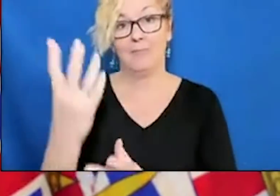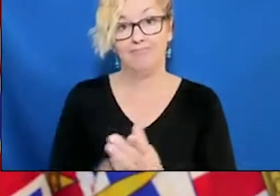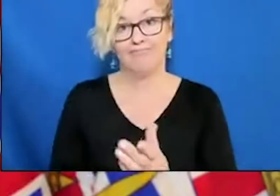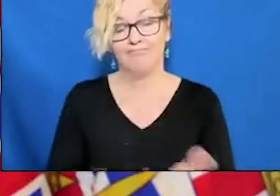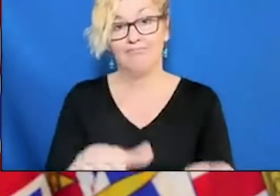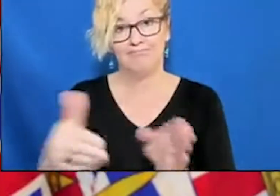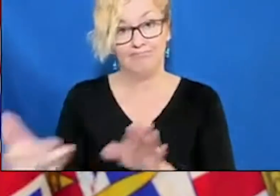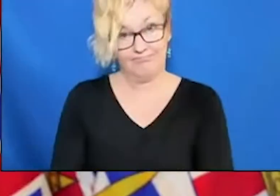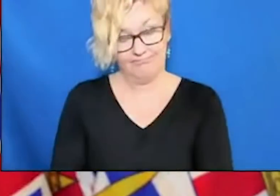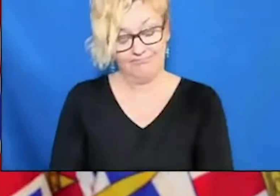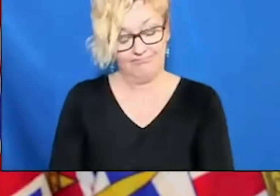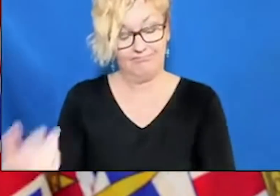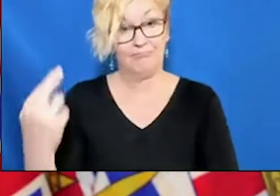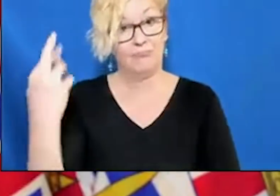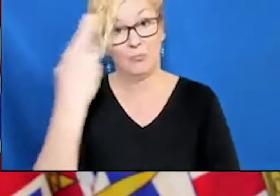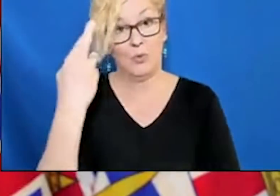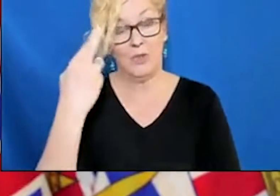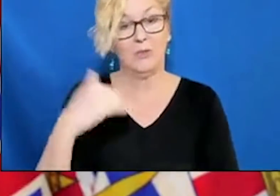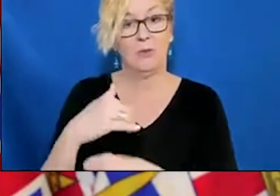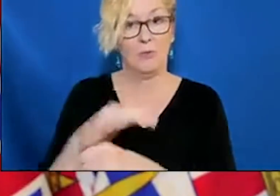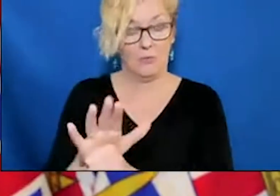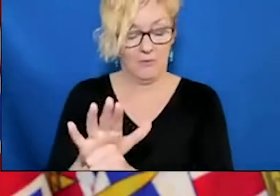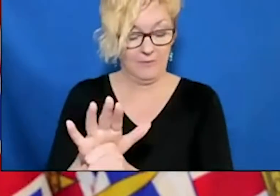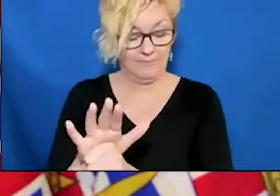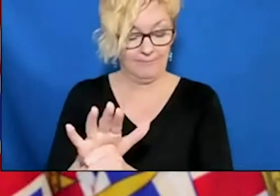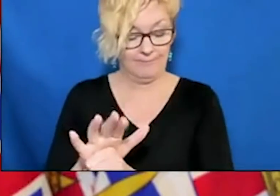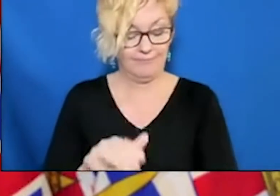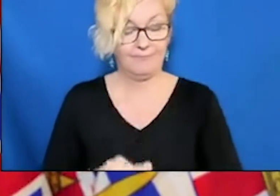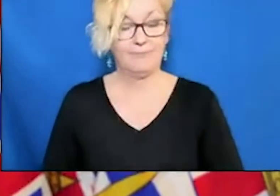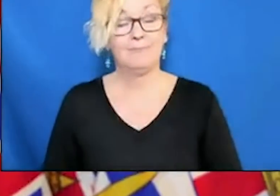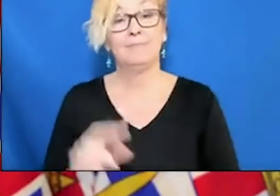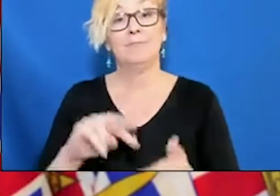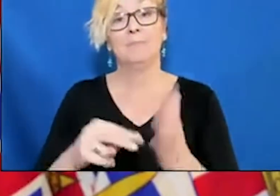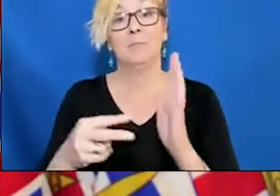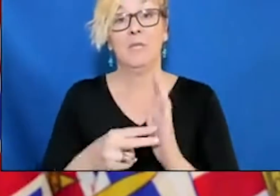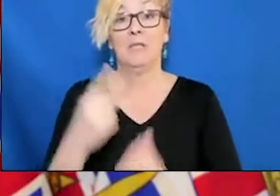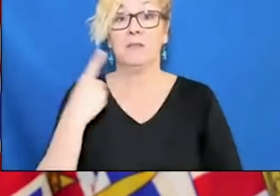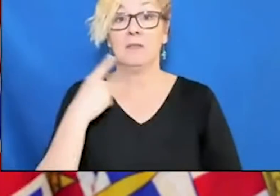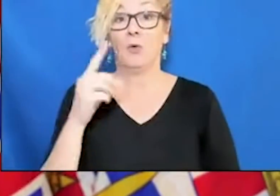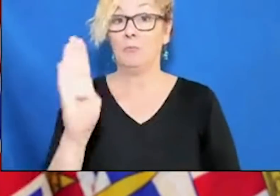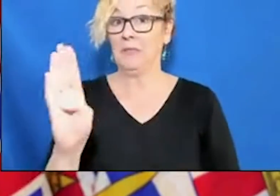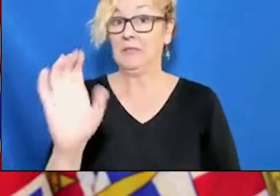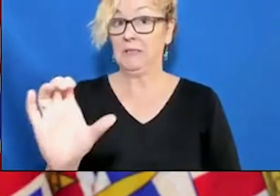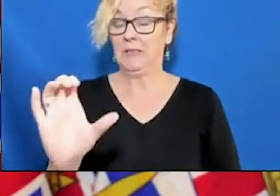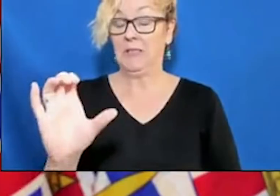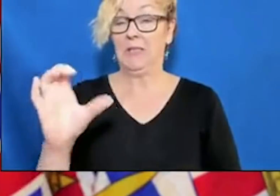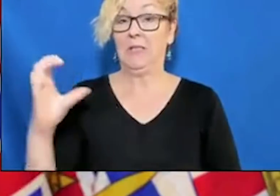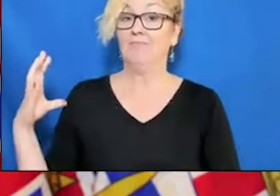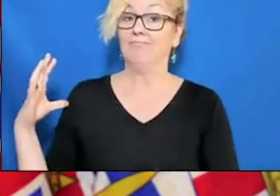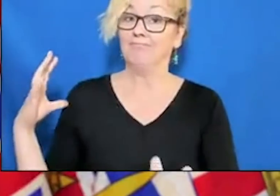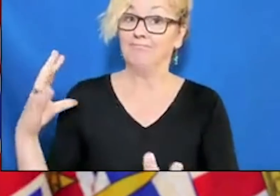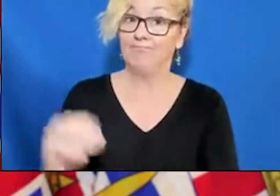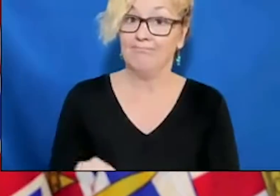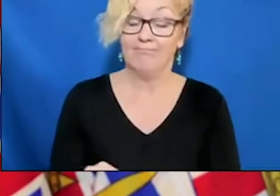weekend, and 15 new deaths, bringing the total number of people who have died in British Columbia